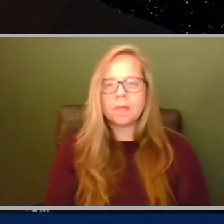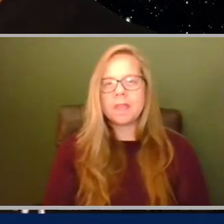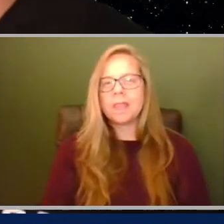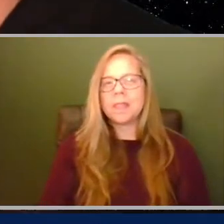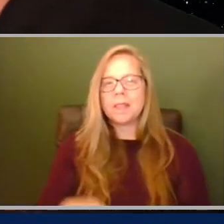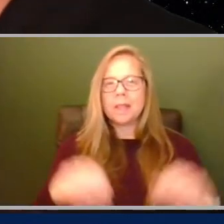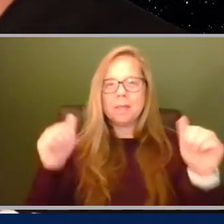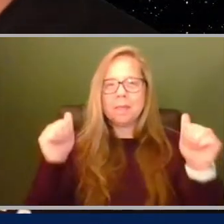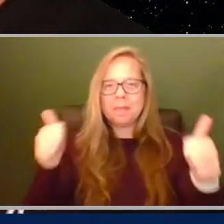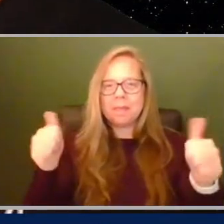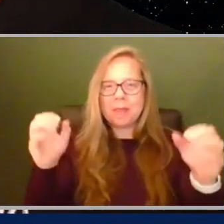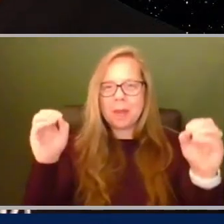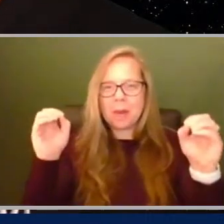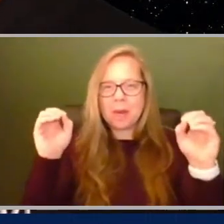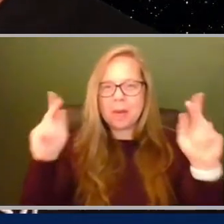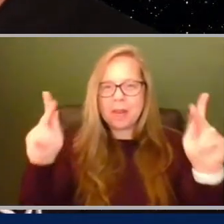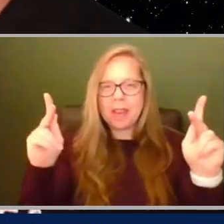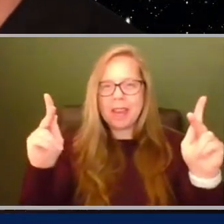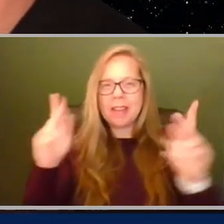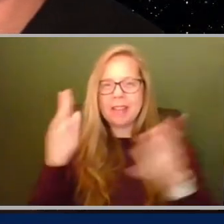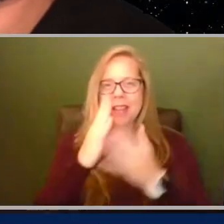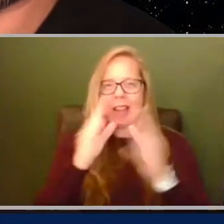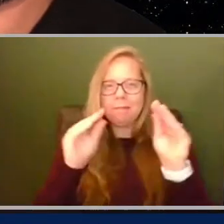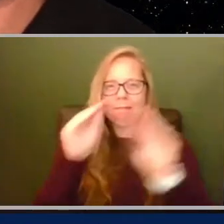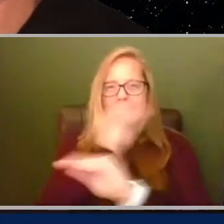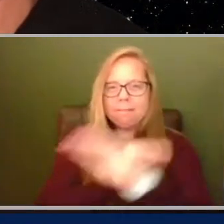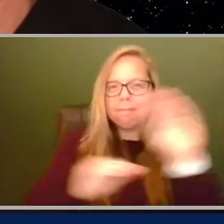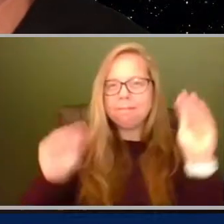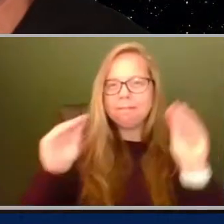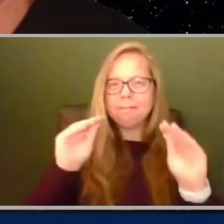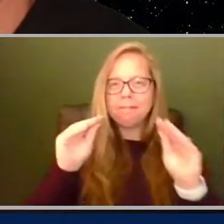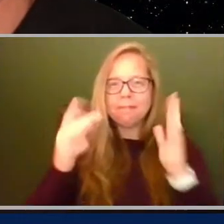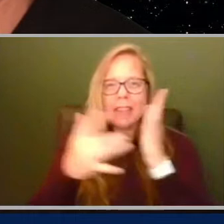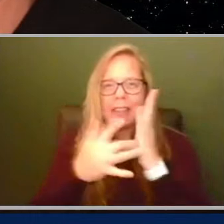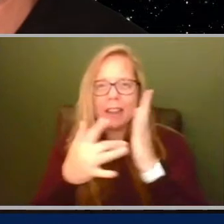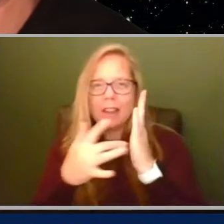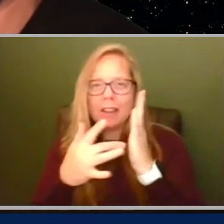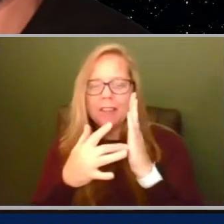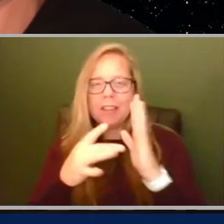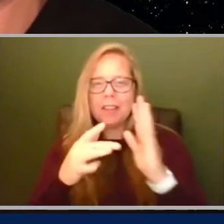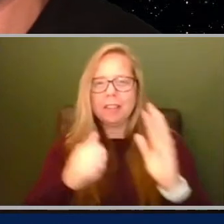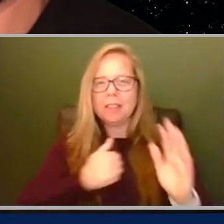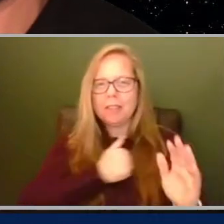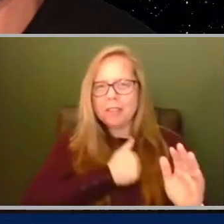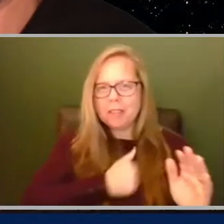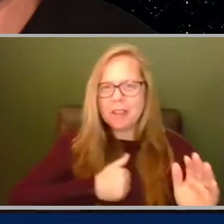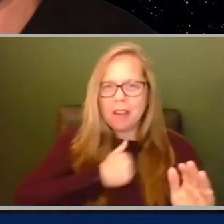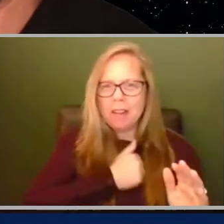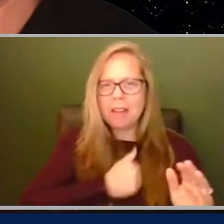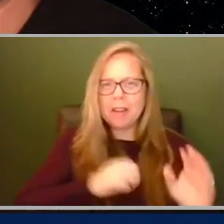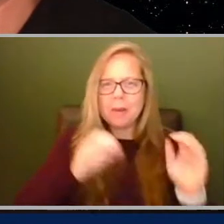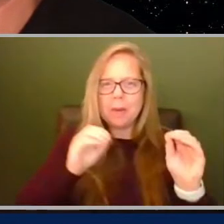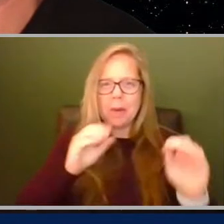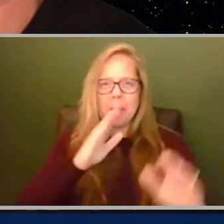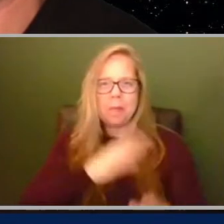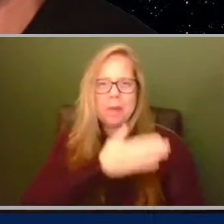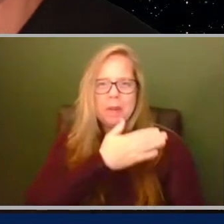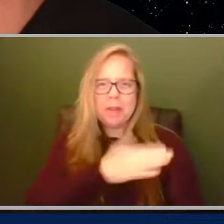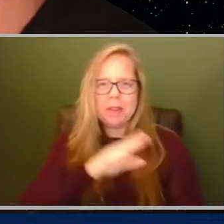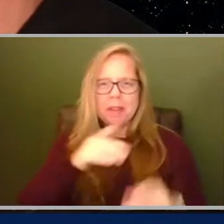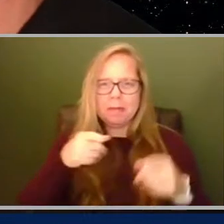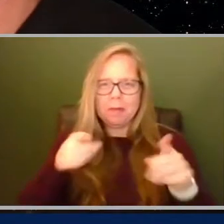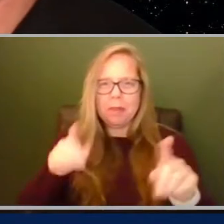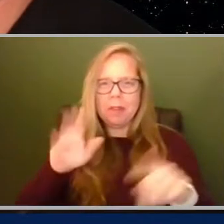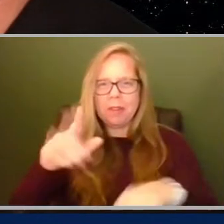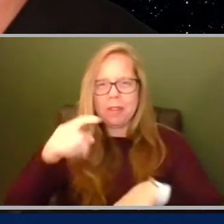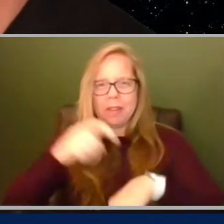Okay, folks, a little bit of juggling there. Had a little bit of a technical difficulty, so sorry for the lack of music on the standby screen. But